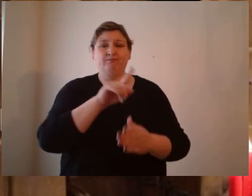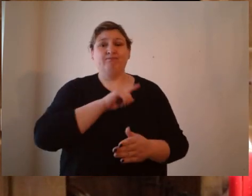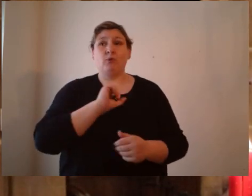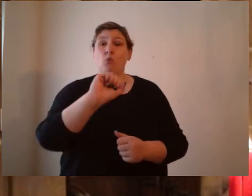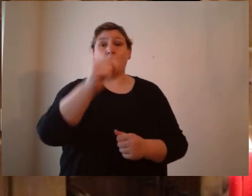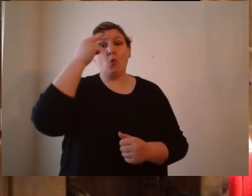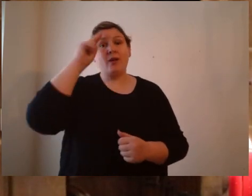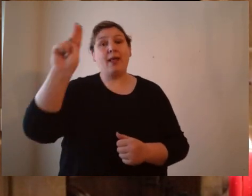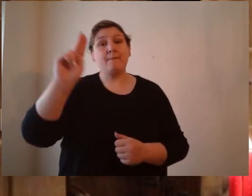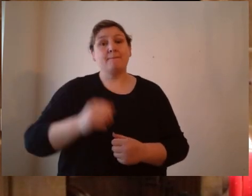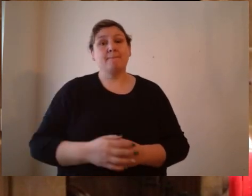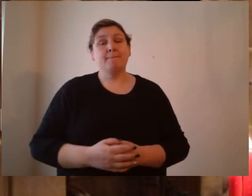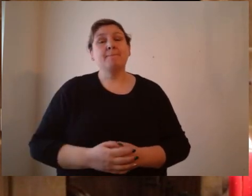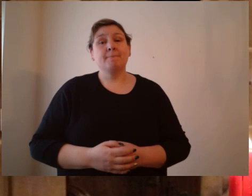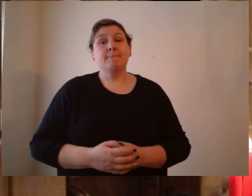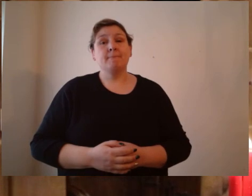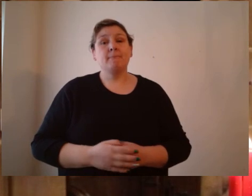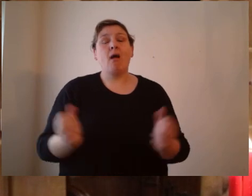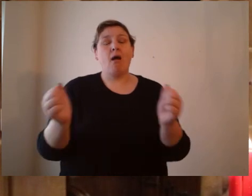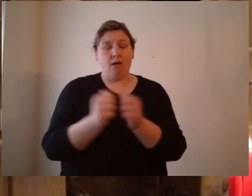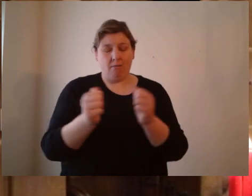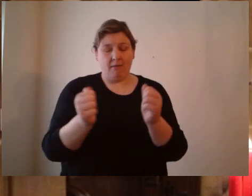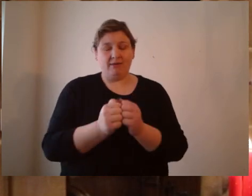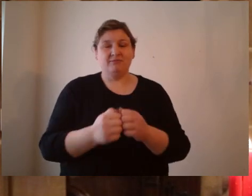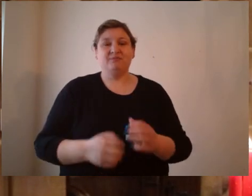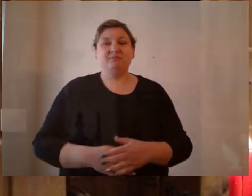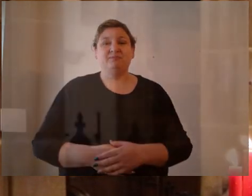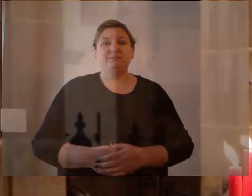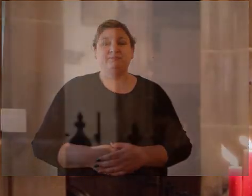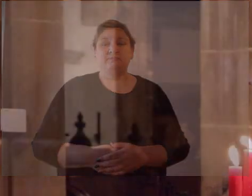make this prayer in your name. Amen.